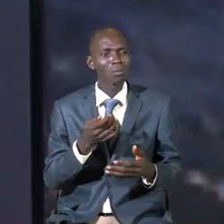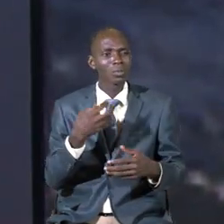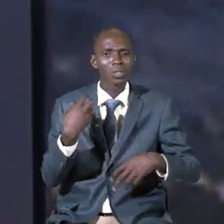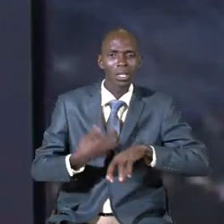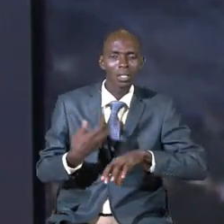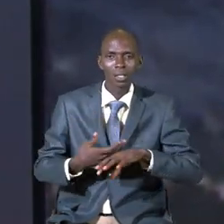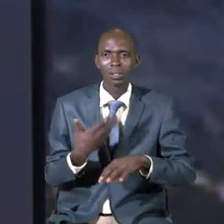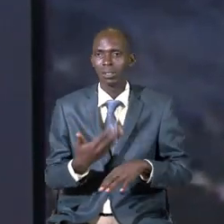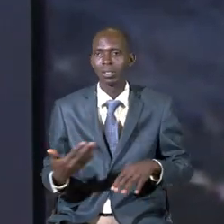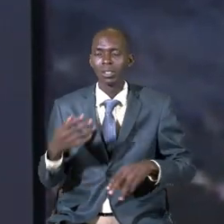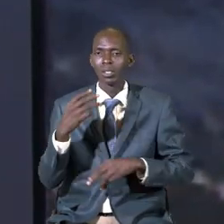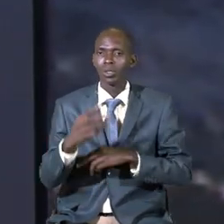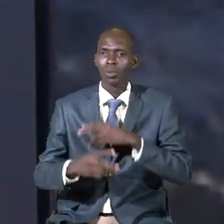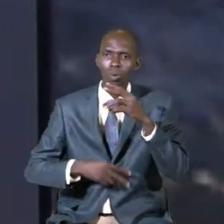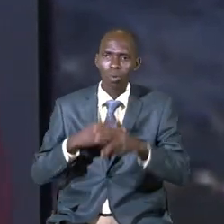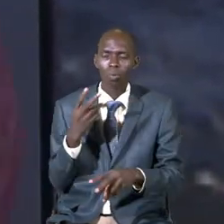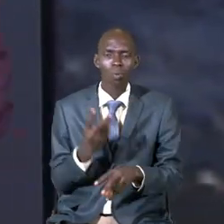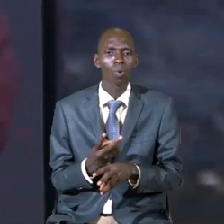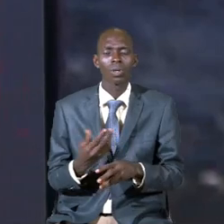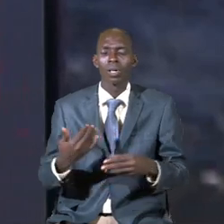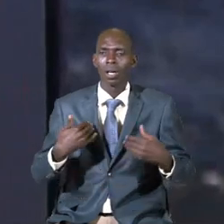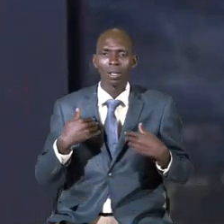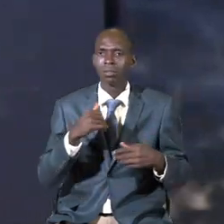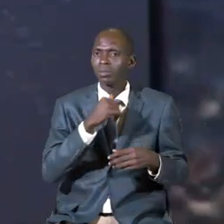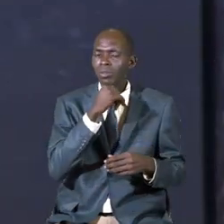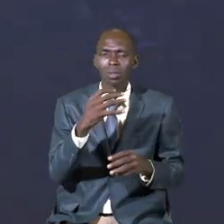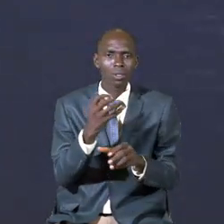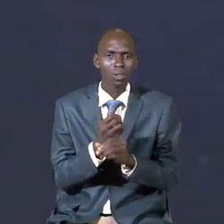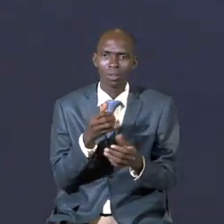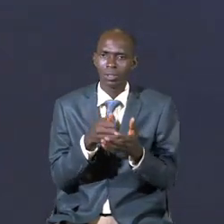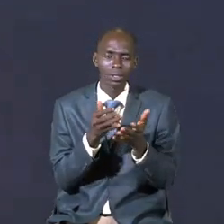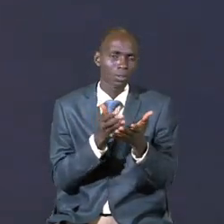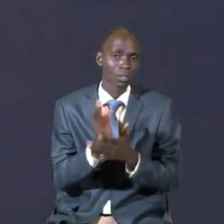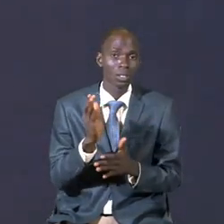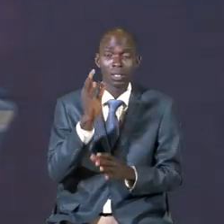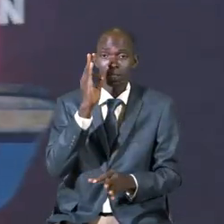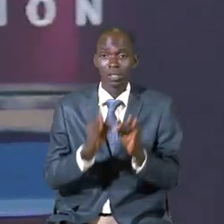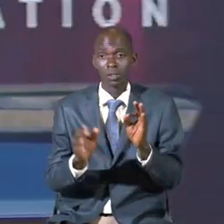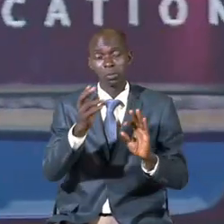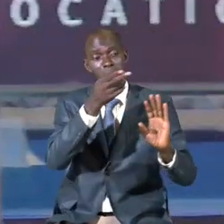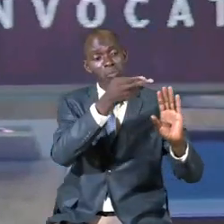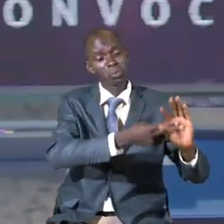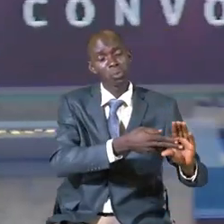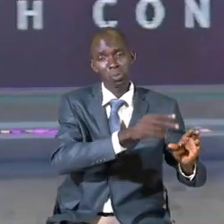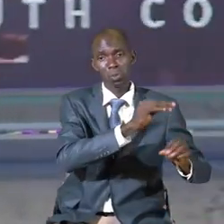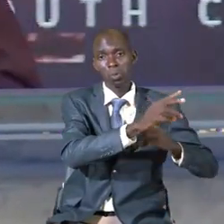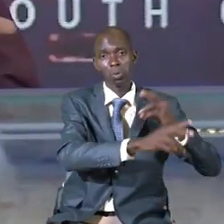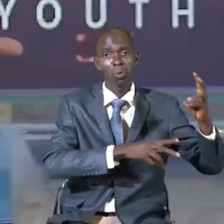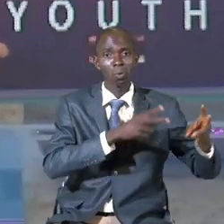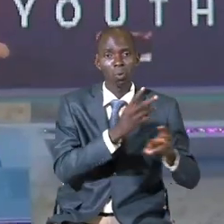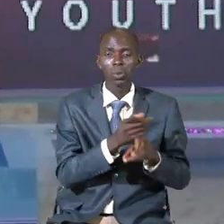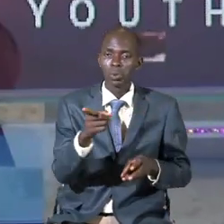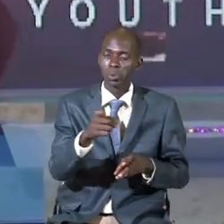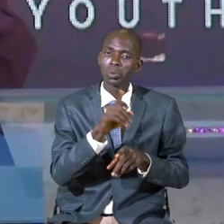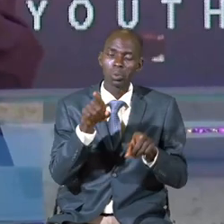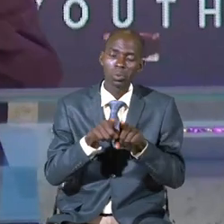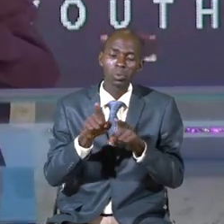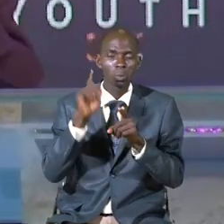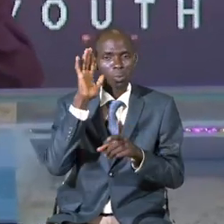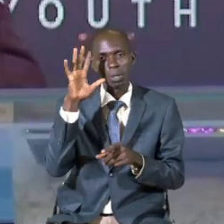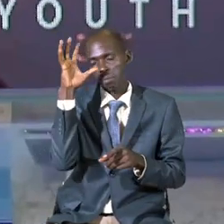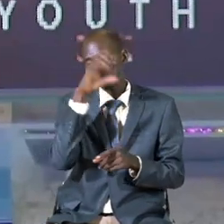world has not got it right and if you join the world also you'll not get it right